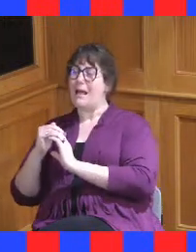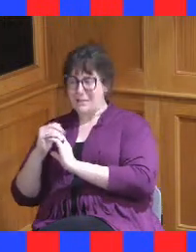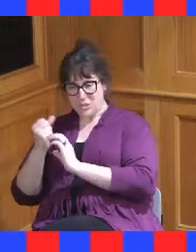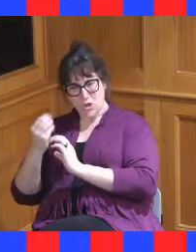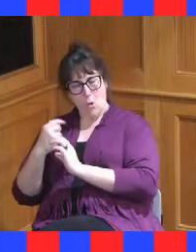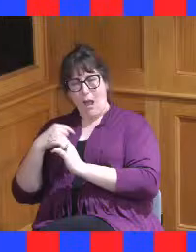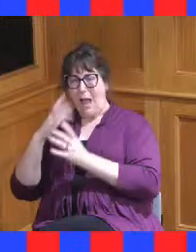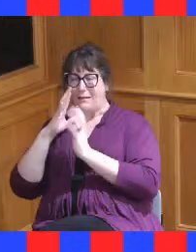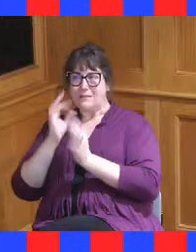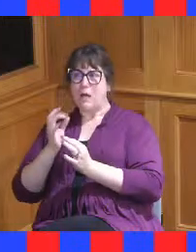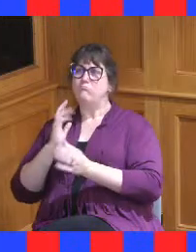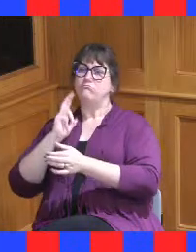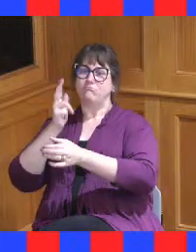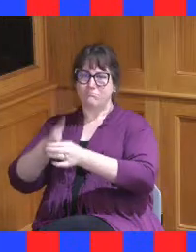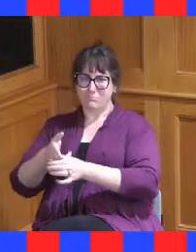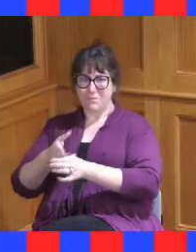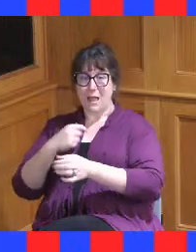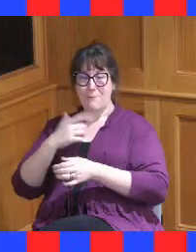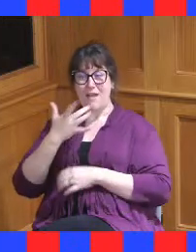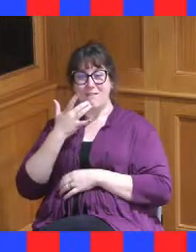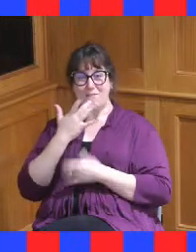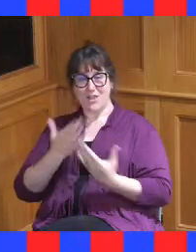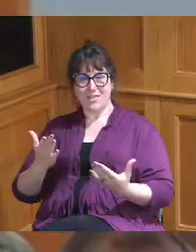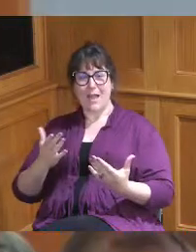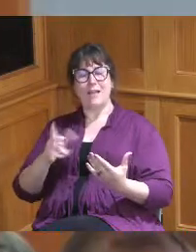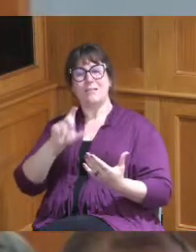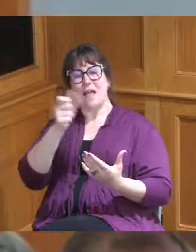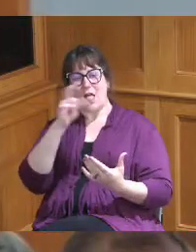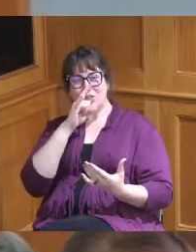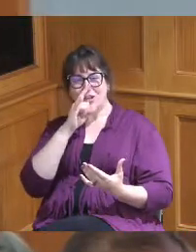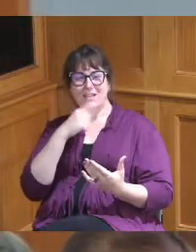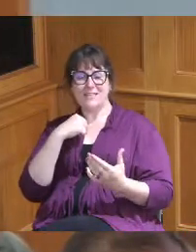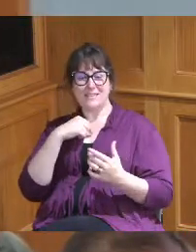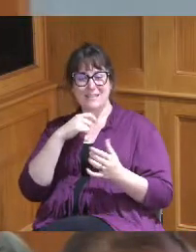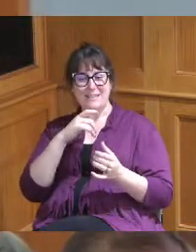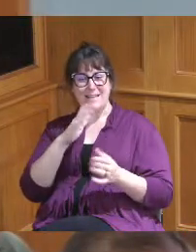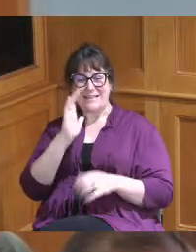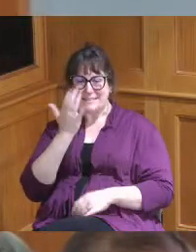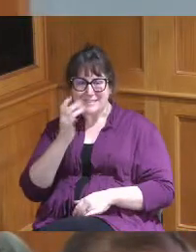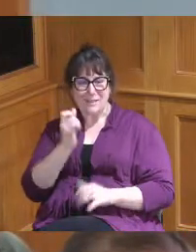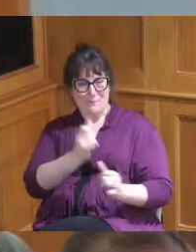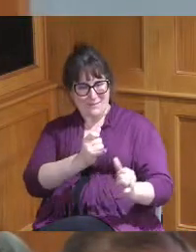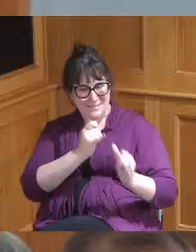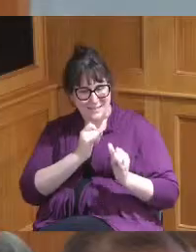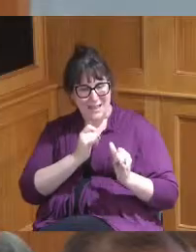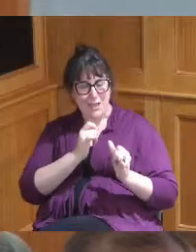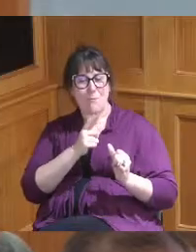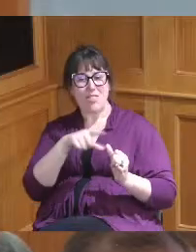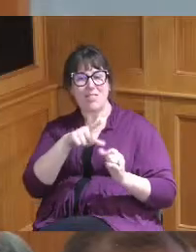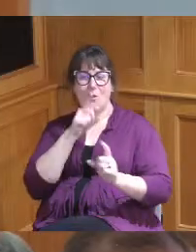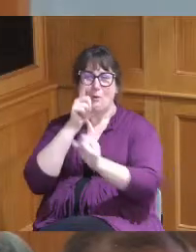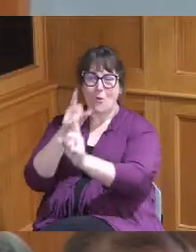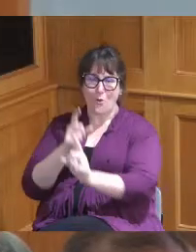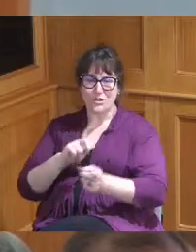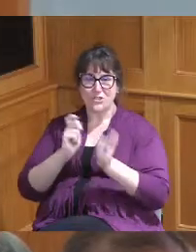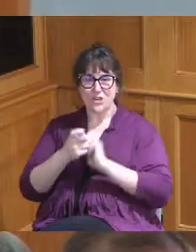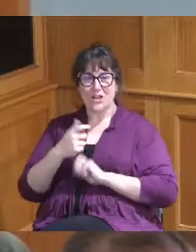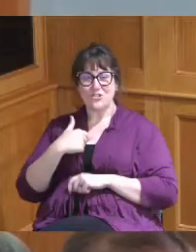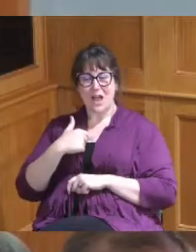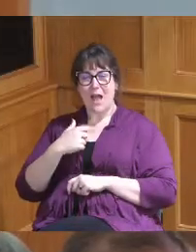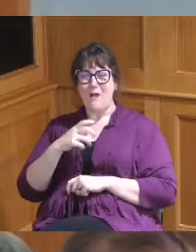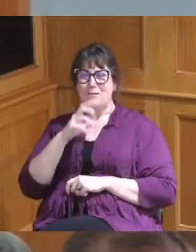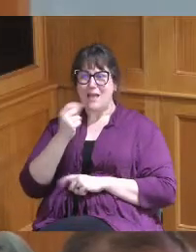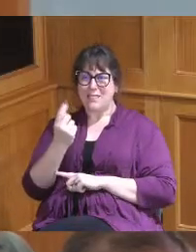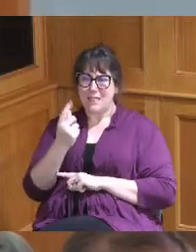my favorite thing about being in this is just being able to meet other kids and youth like me that had the same goal in mind, wanting to make changes. Like I was in foster care for 11 years. I